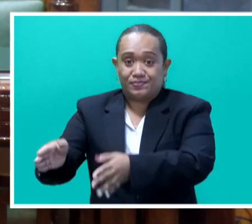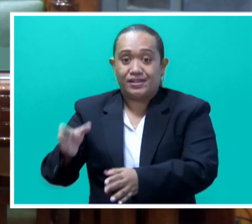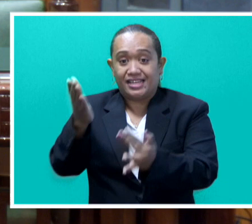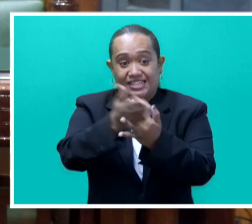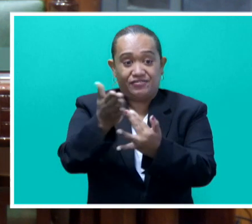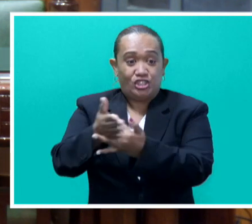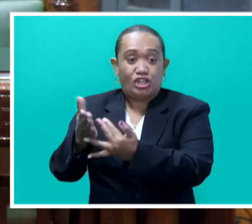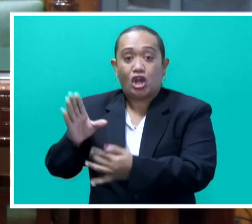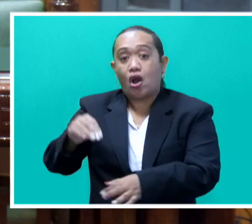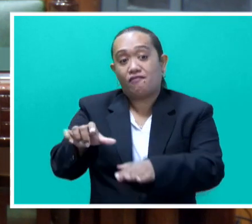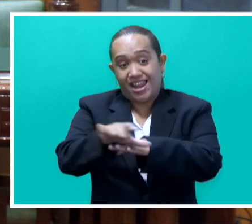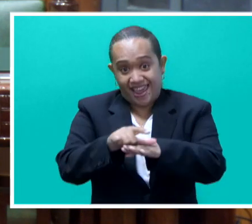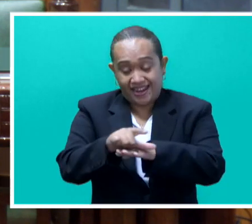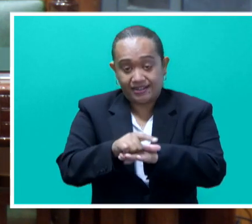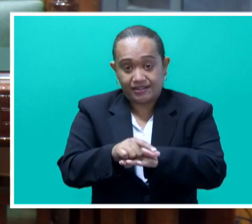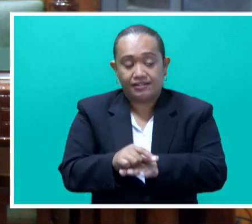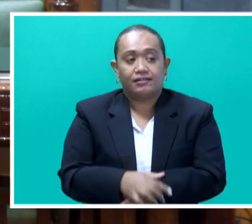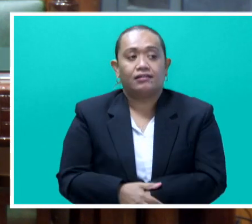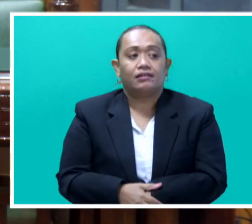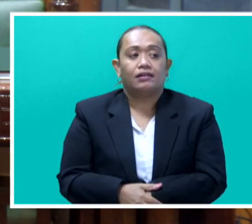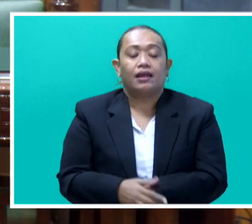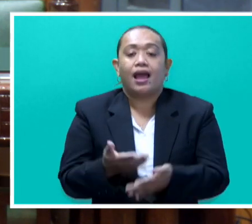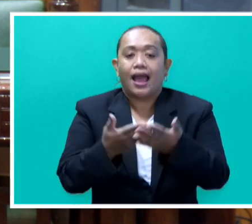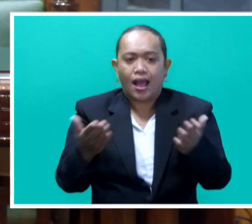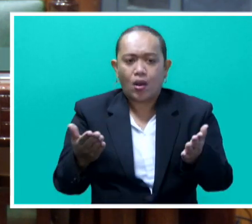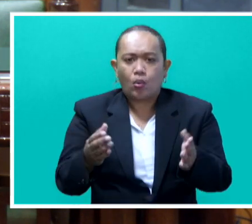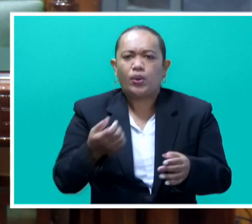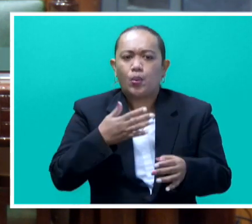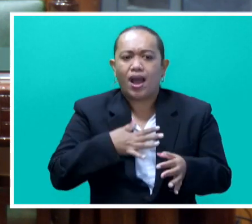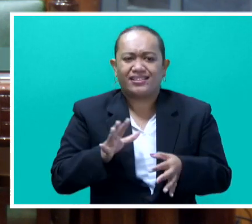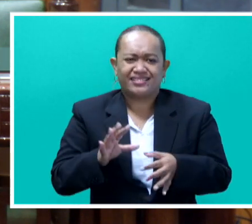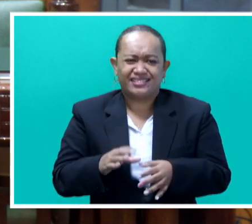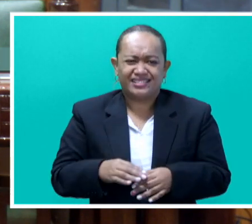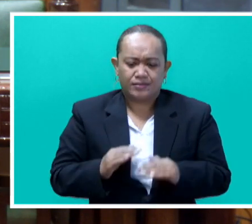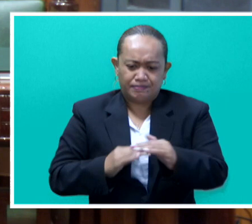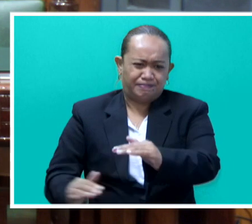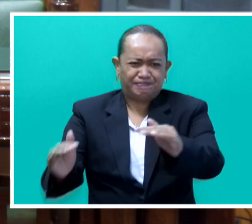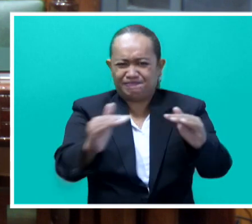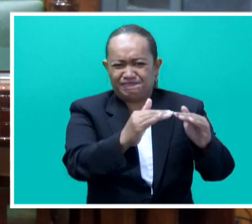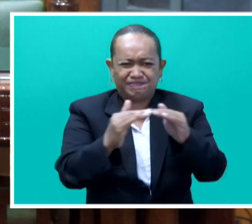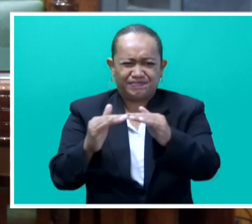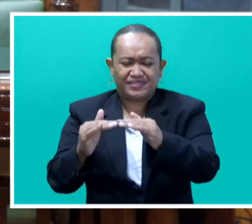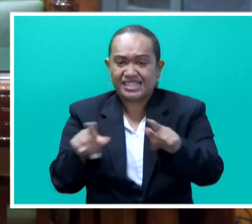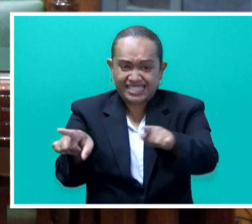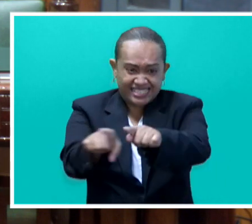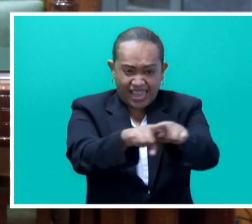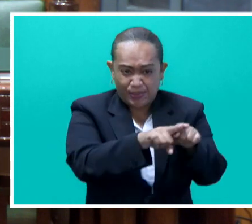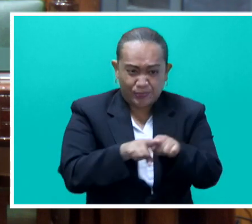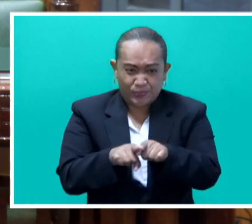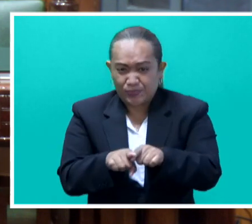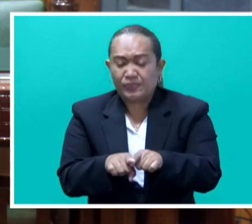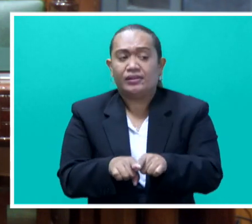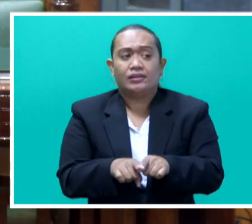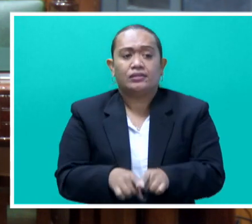harmonized into principal legislation for uniformity and consistency in the policies that can be applied to both